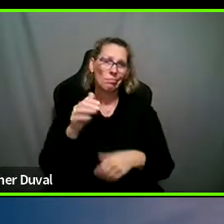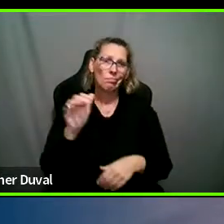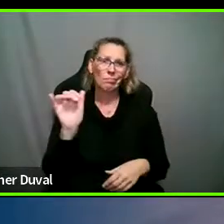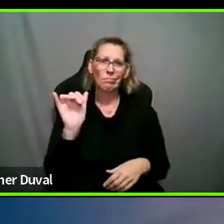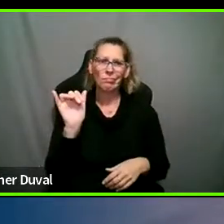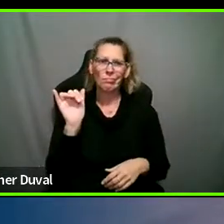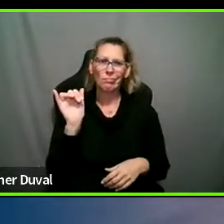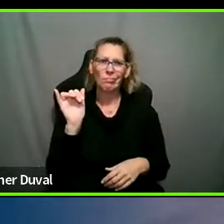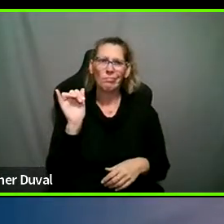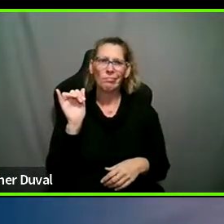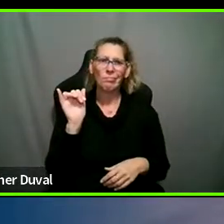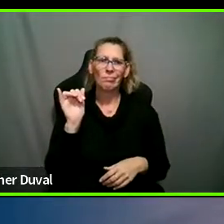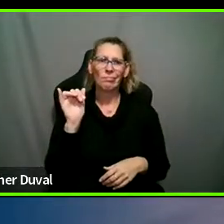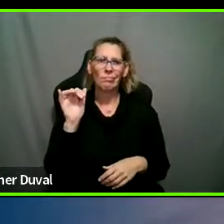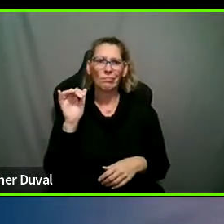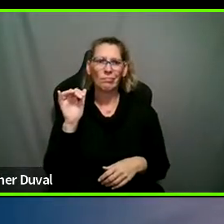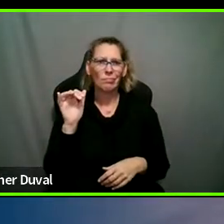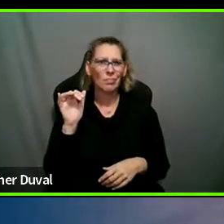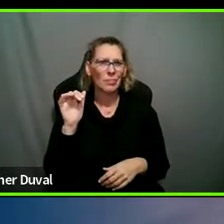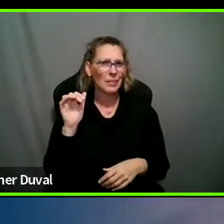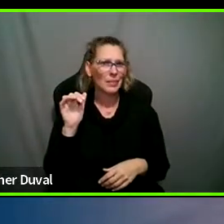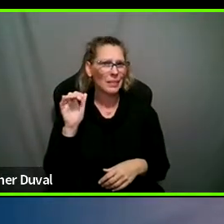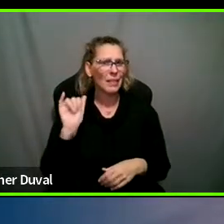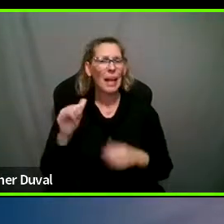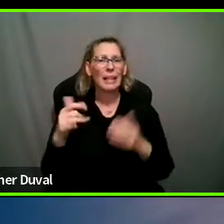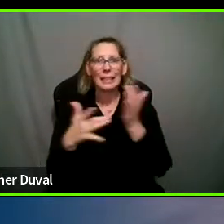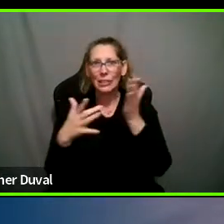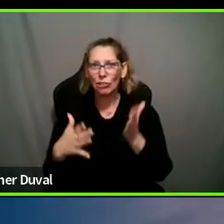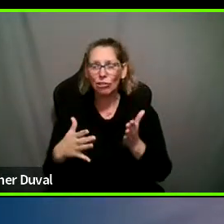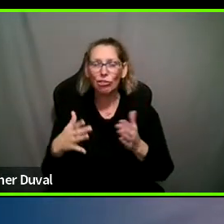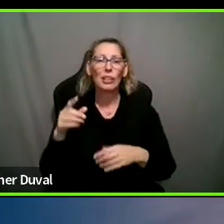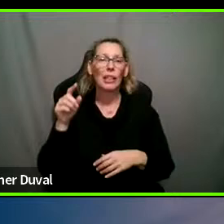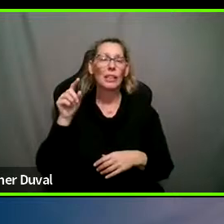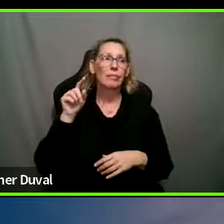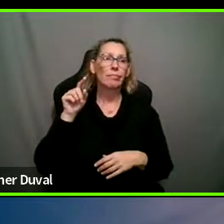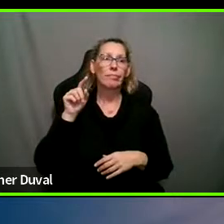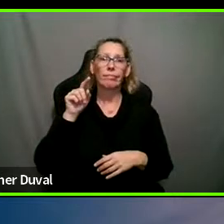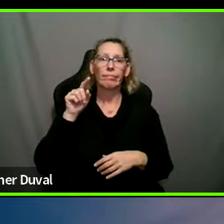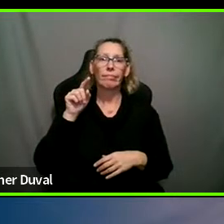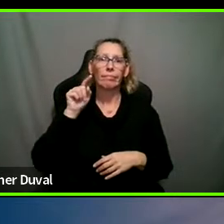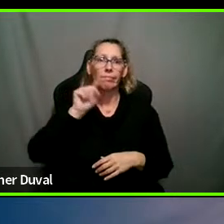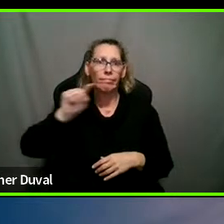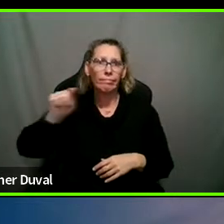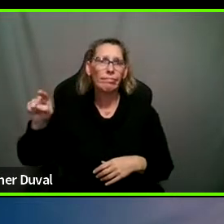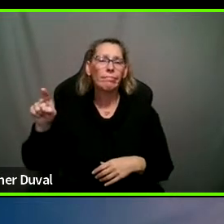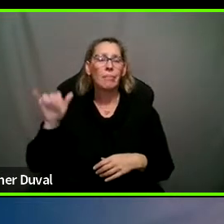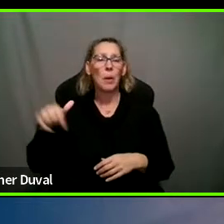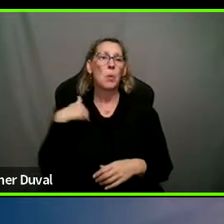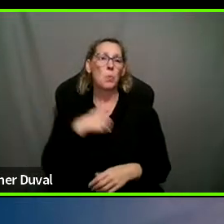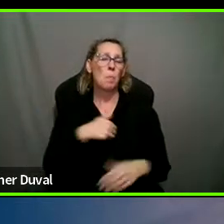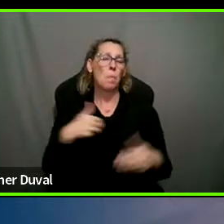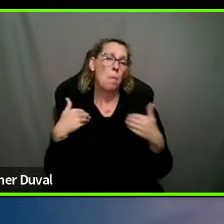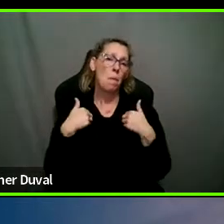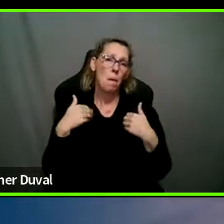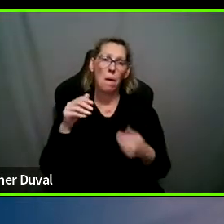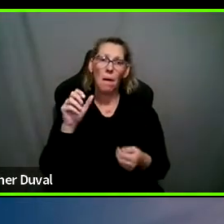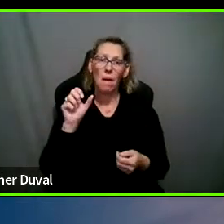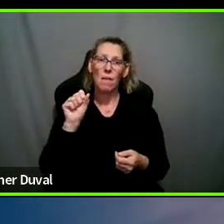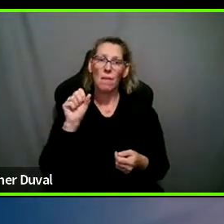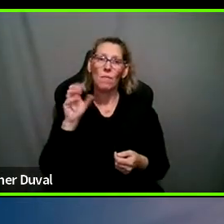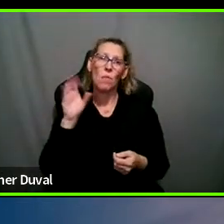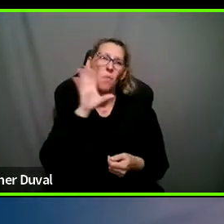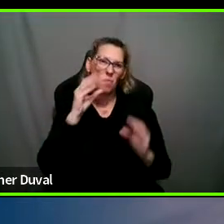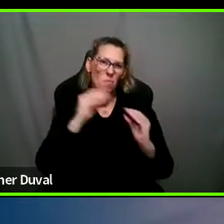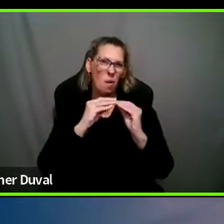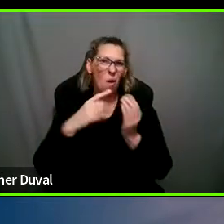out in Draft SEIS and the regulations that we have. So how to have more